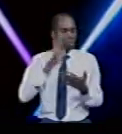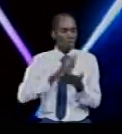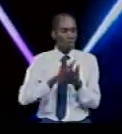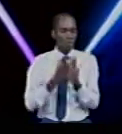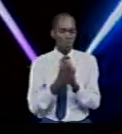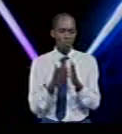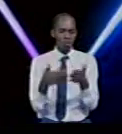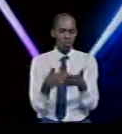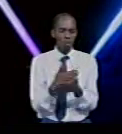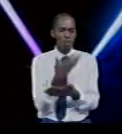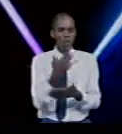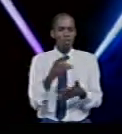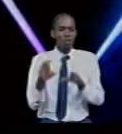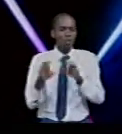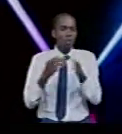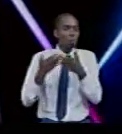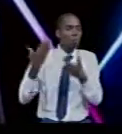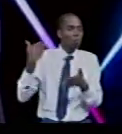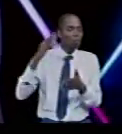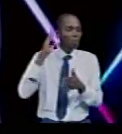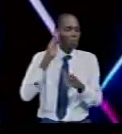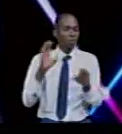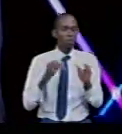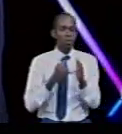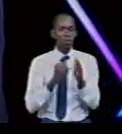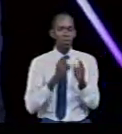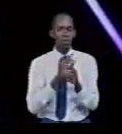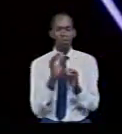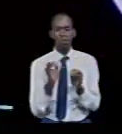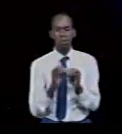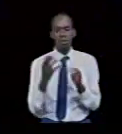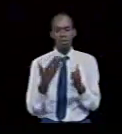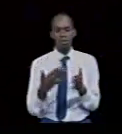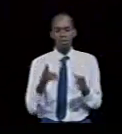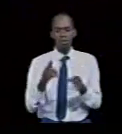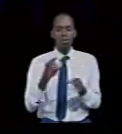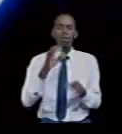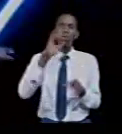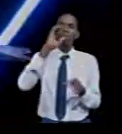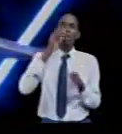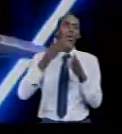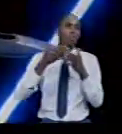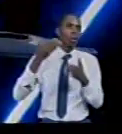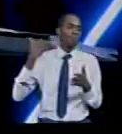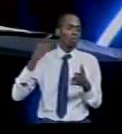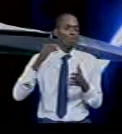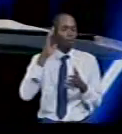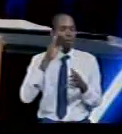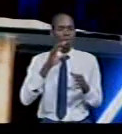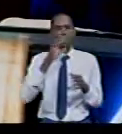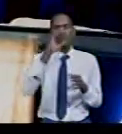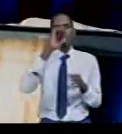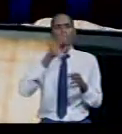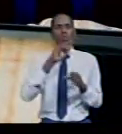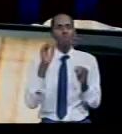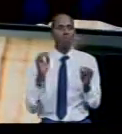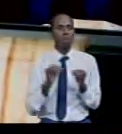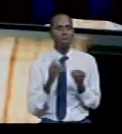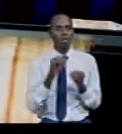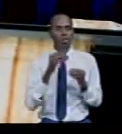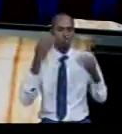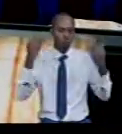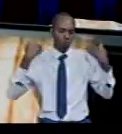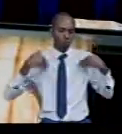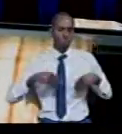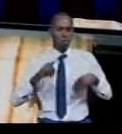he used to do, he'll do them no more. And the things he used to drink, he'll drink them no more. And the clothes he used to